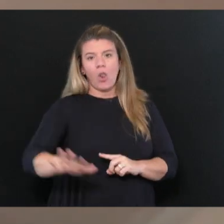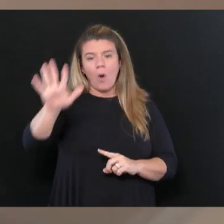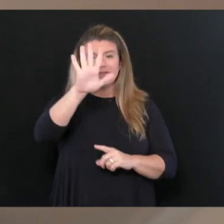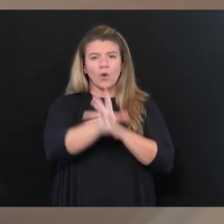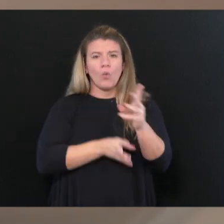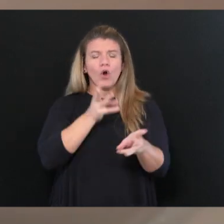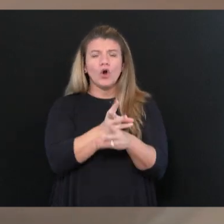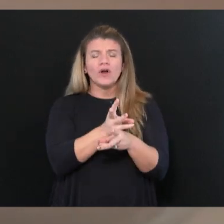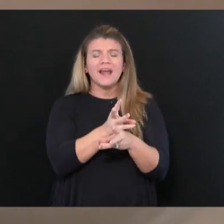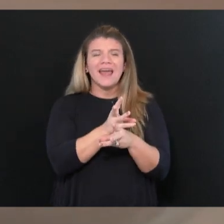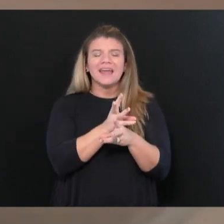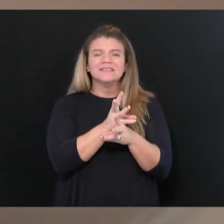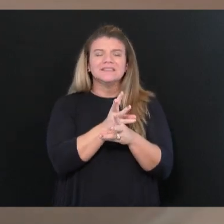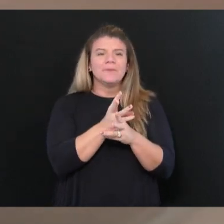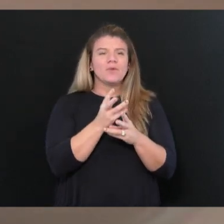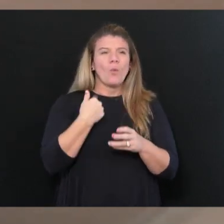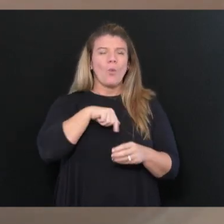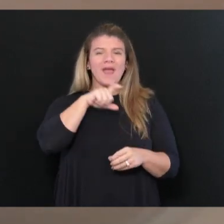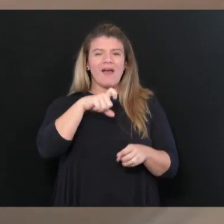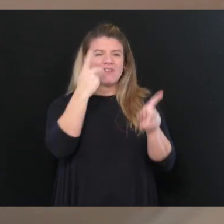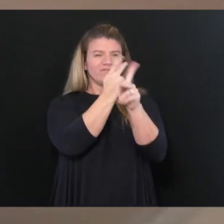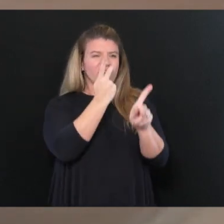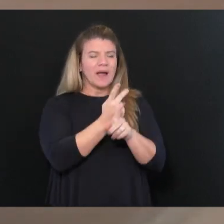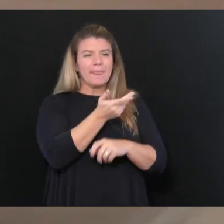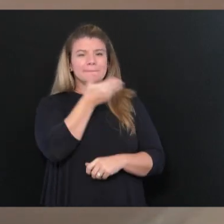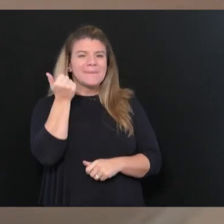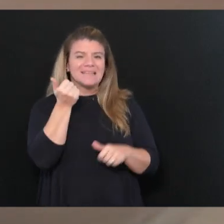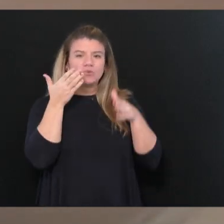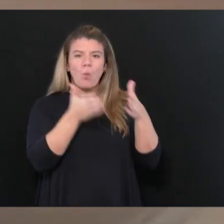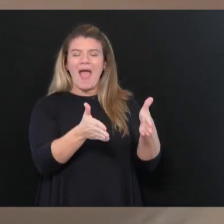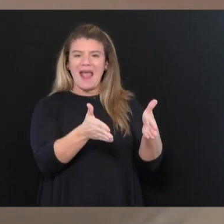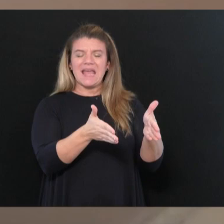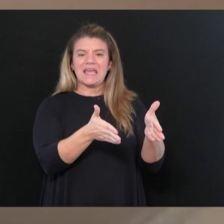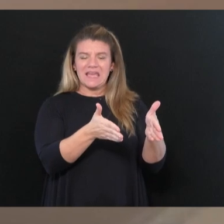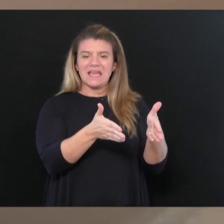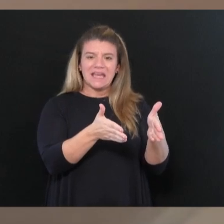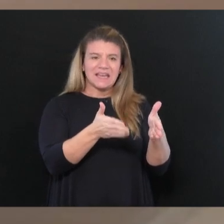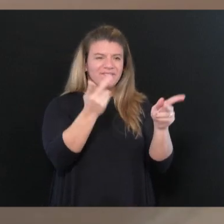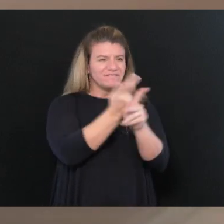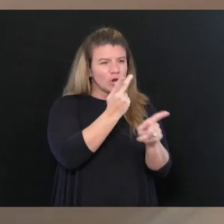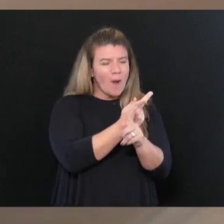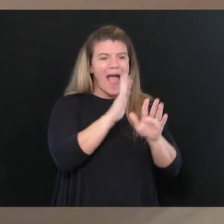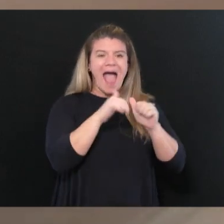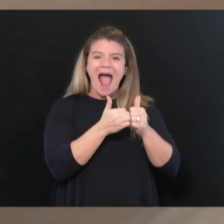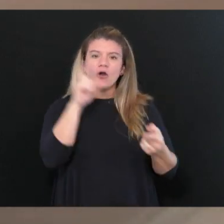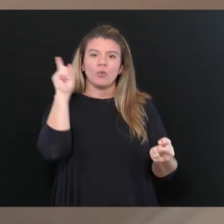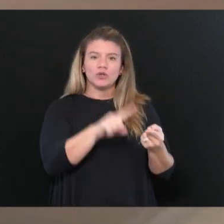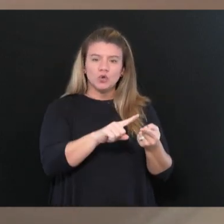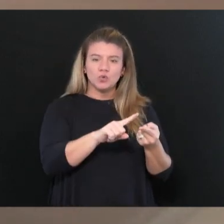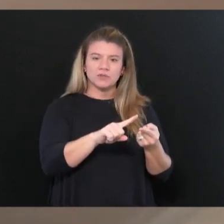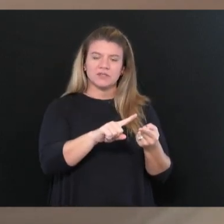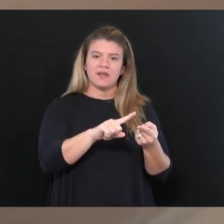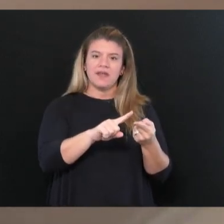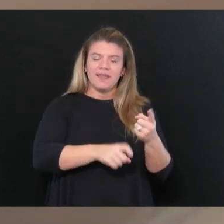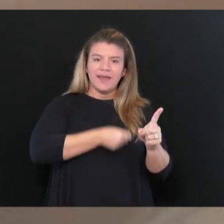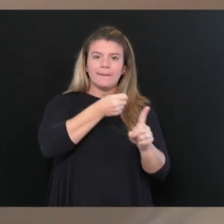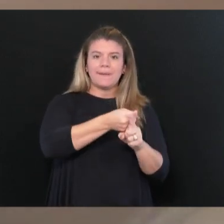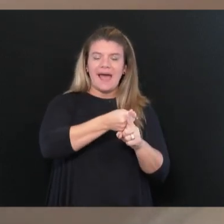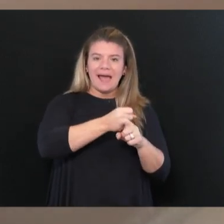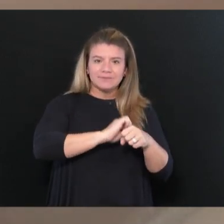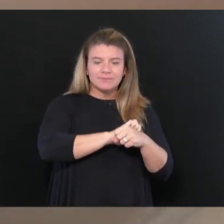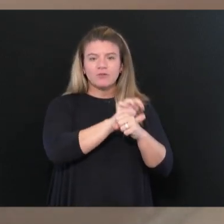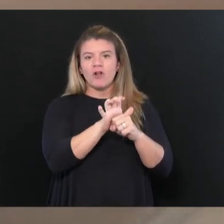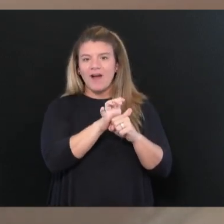about what is the best strategy to be able to reduce the number of COVID infections